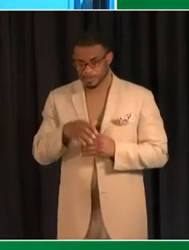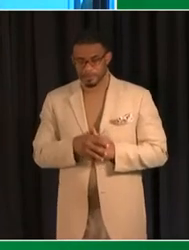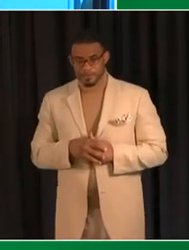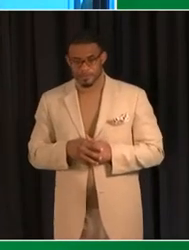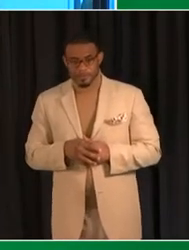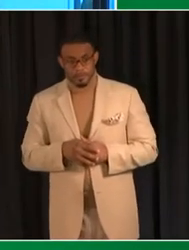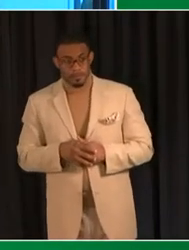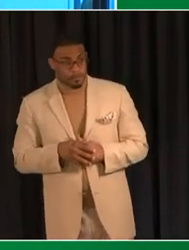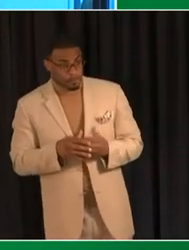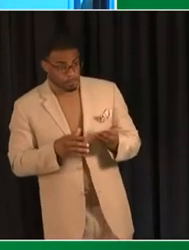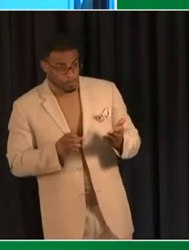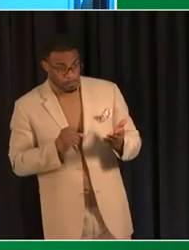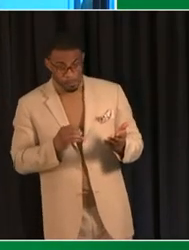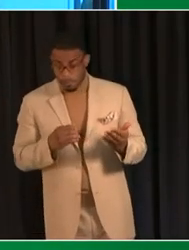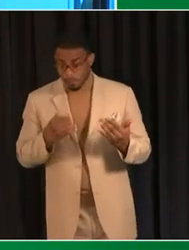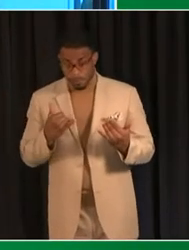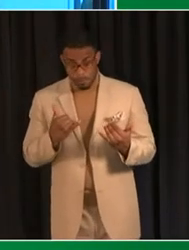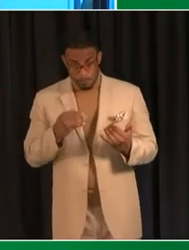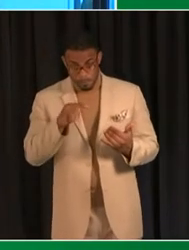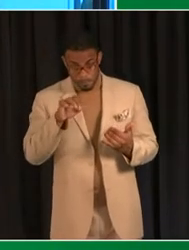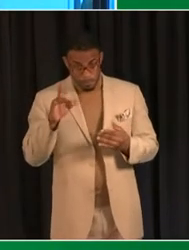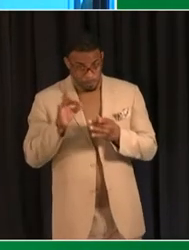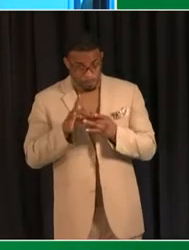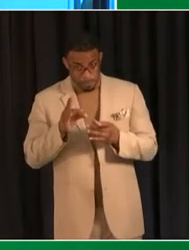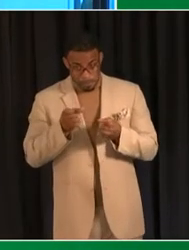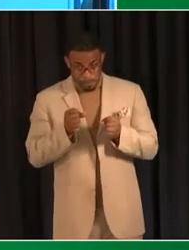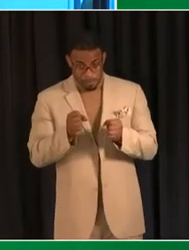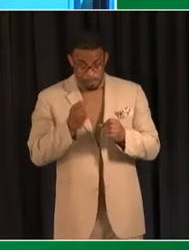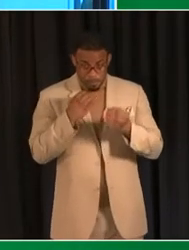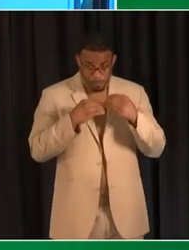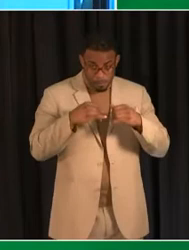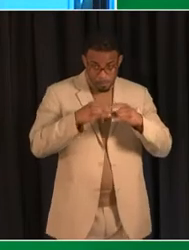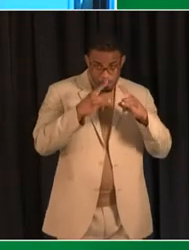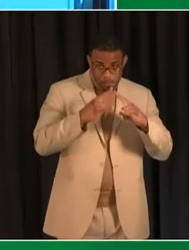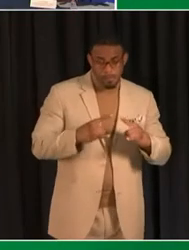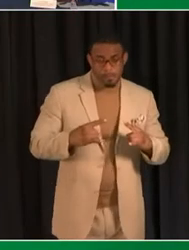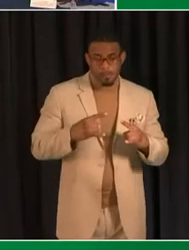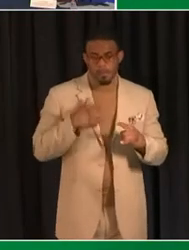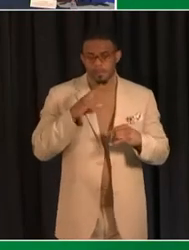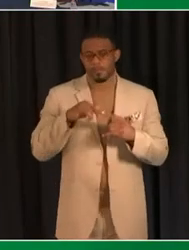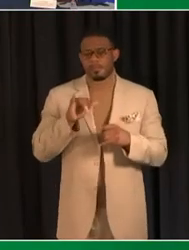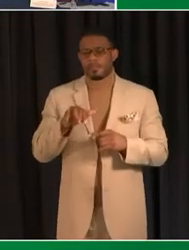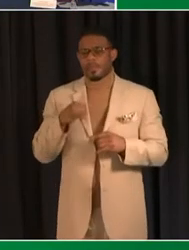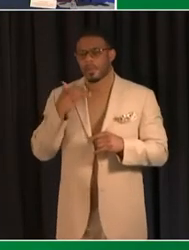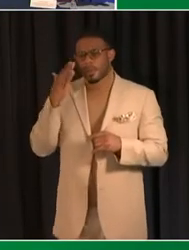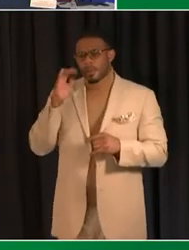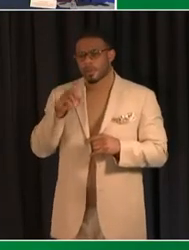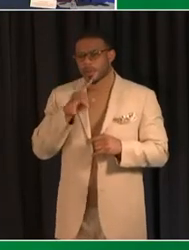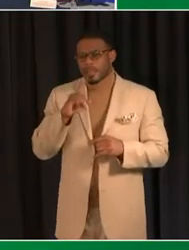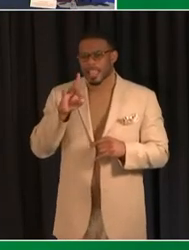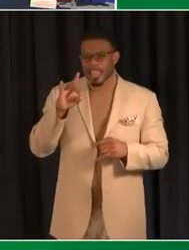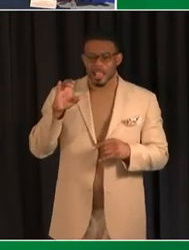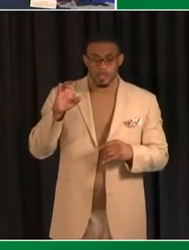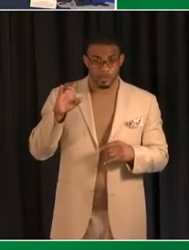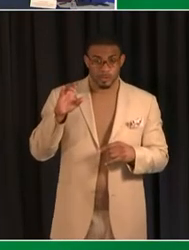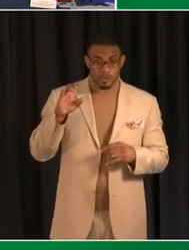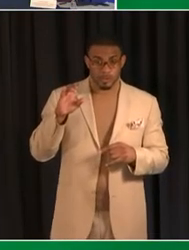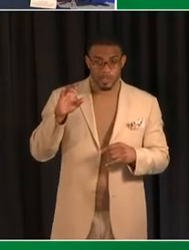DC. So right now, and Leona mentioned streeteries, and I know we've talked about it in the conversation, we know that there